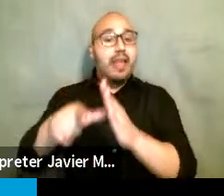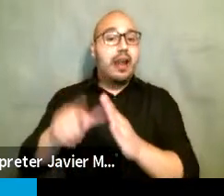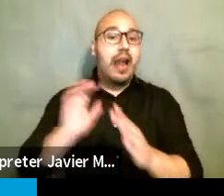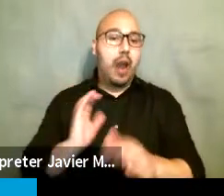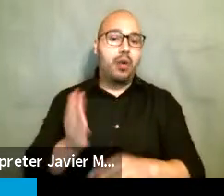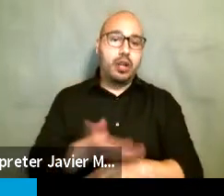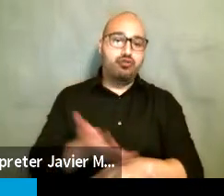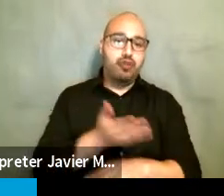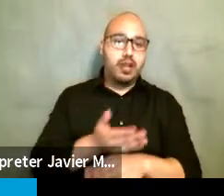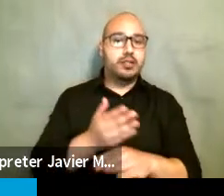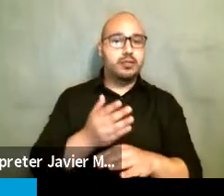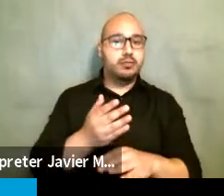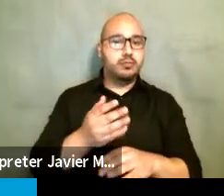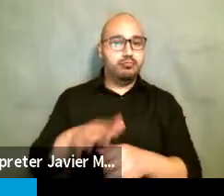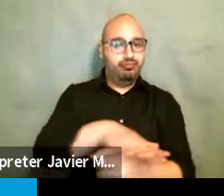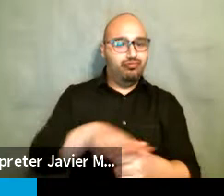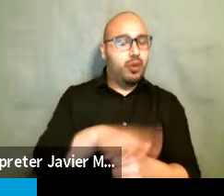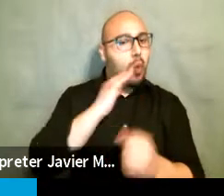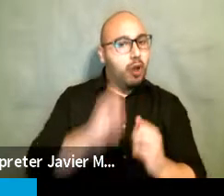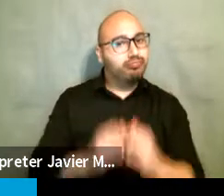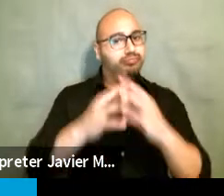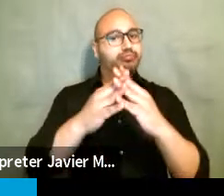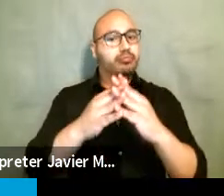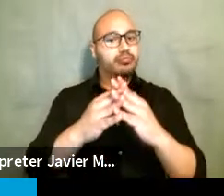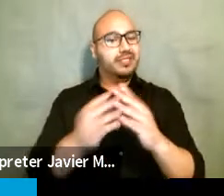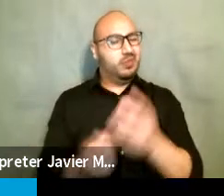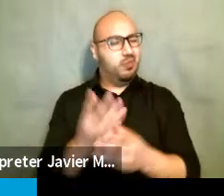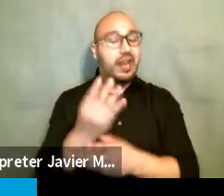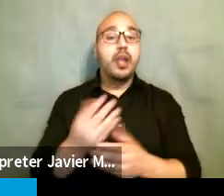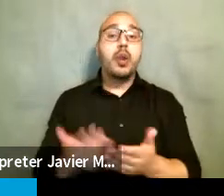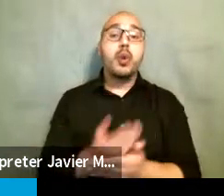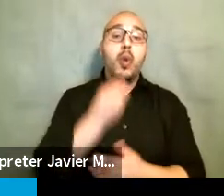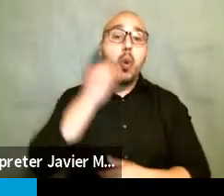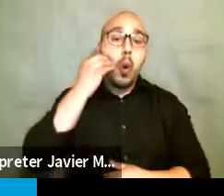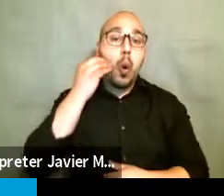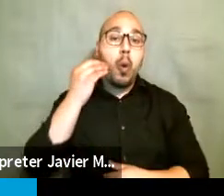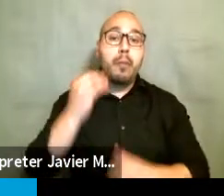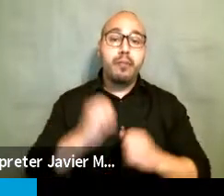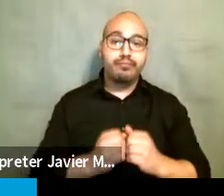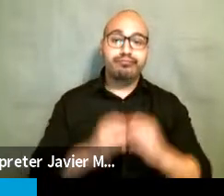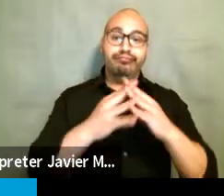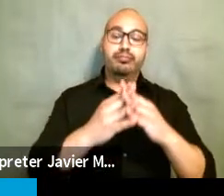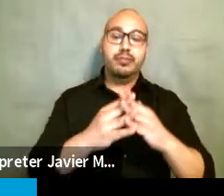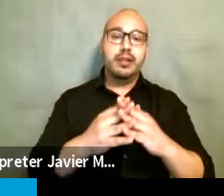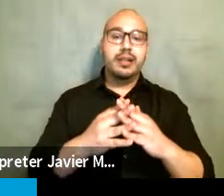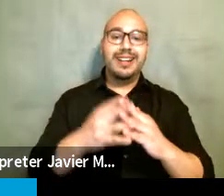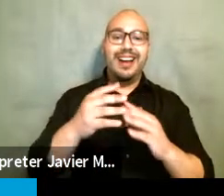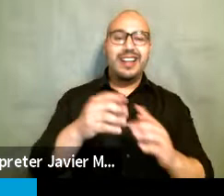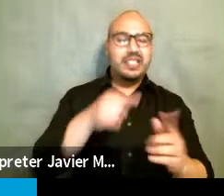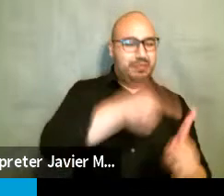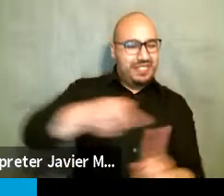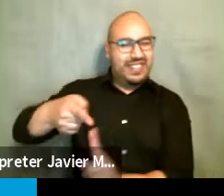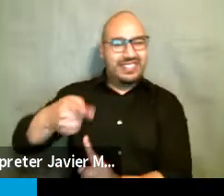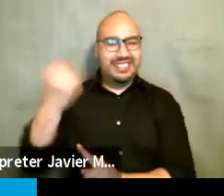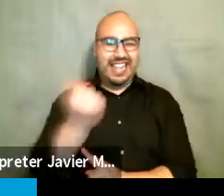site this spring. And so new home construction takes place on select Saturdays in the mornings. Building homes, communities,